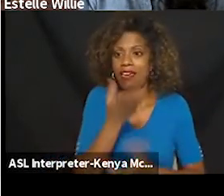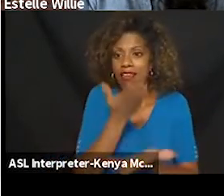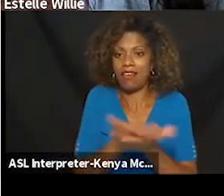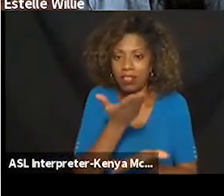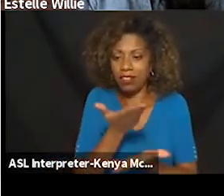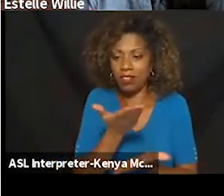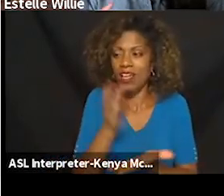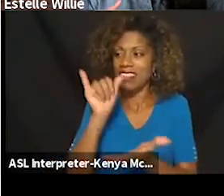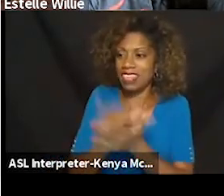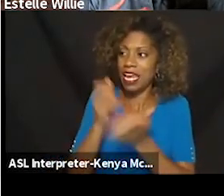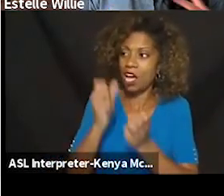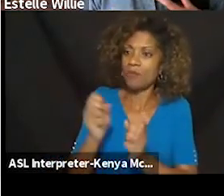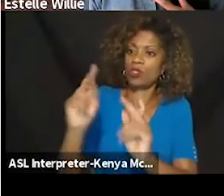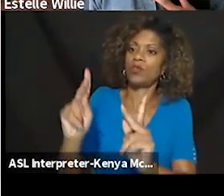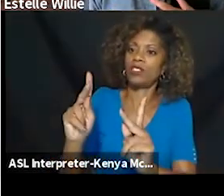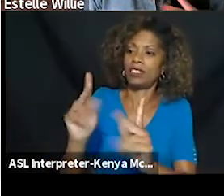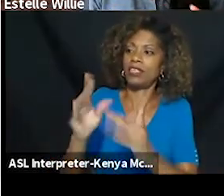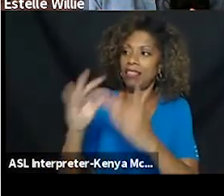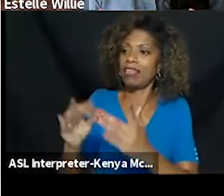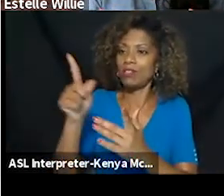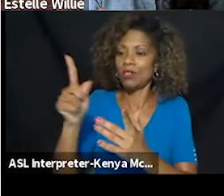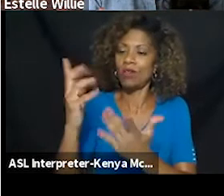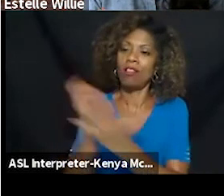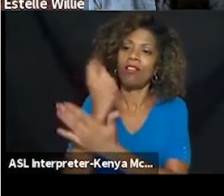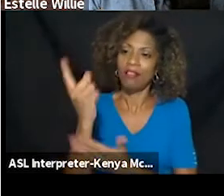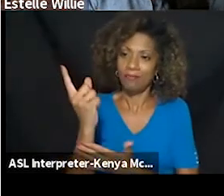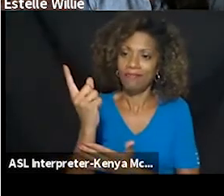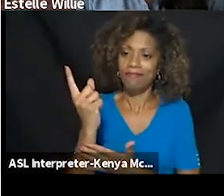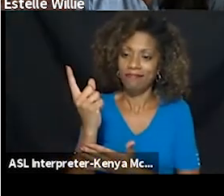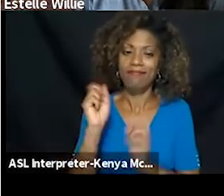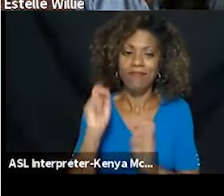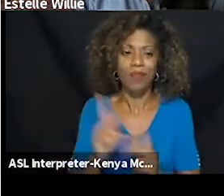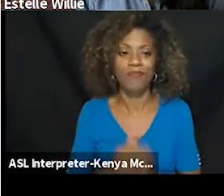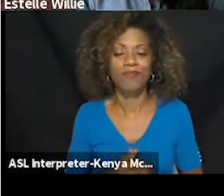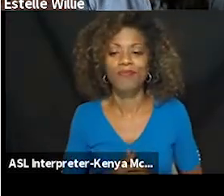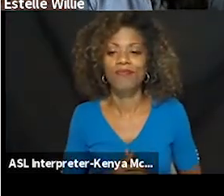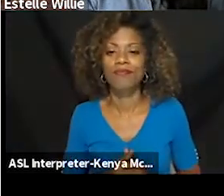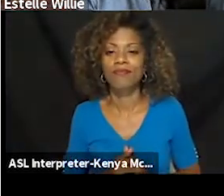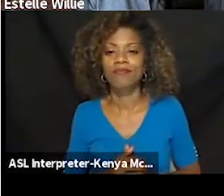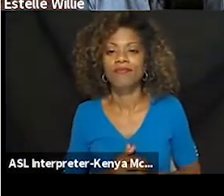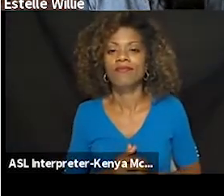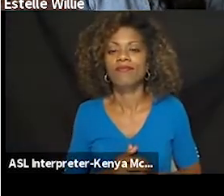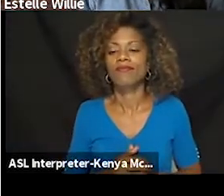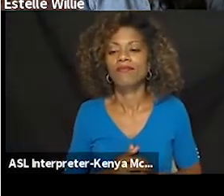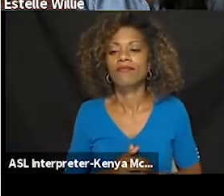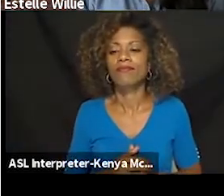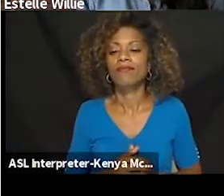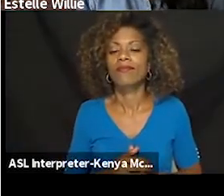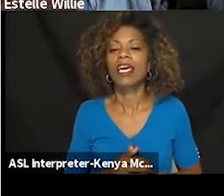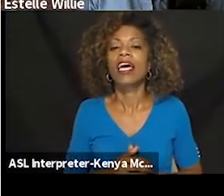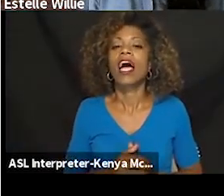to listen and deliver on what people still felt like they needed help